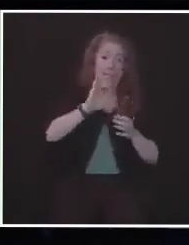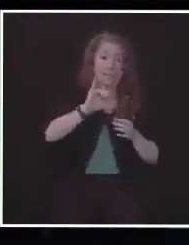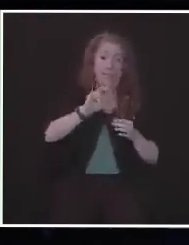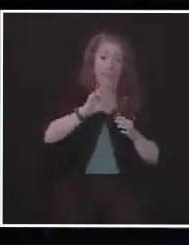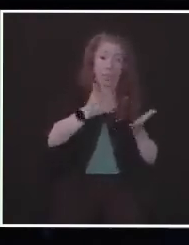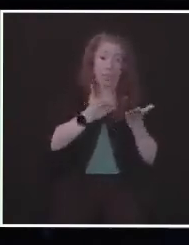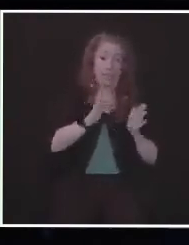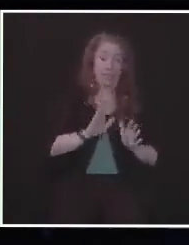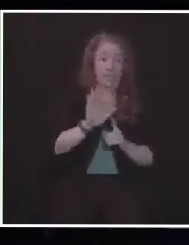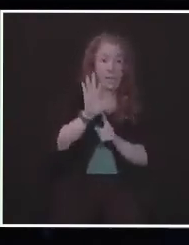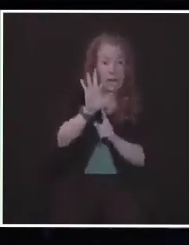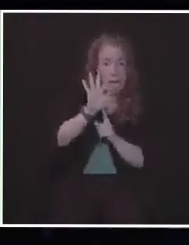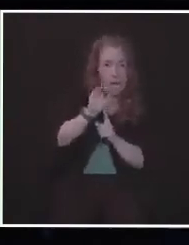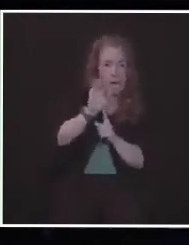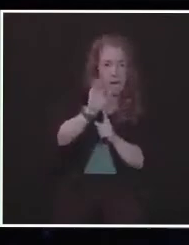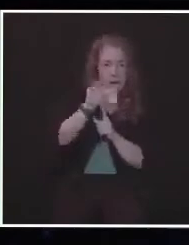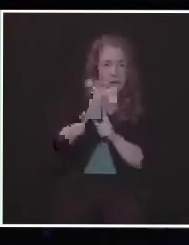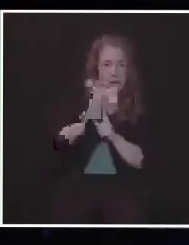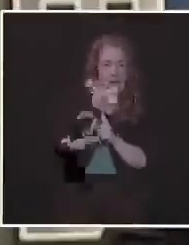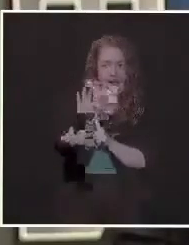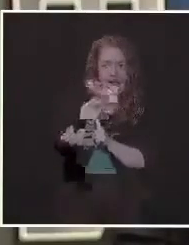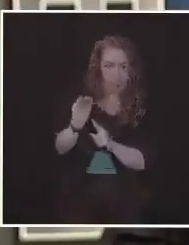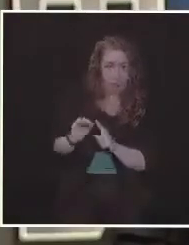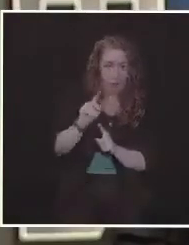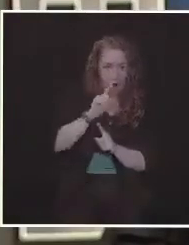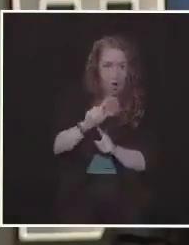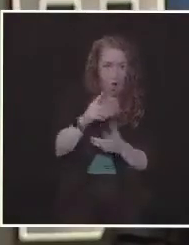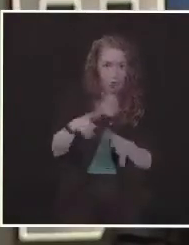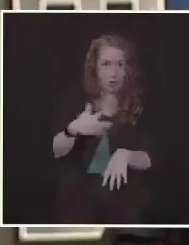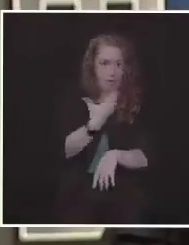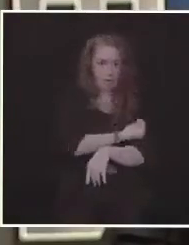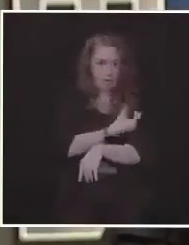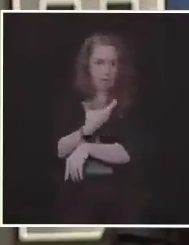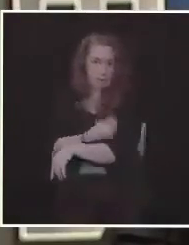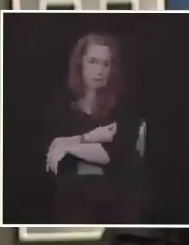And this plague of COVID that we've been through,